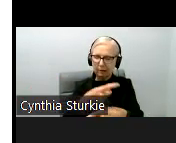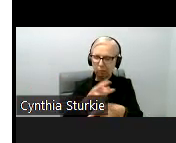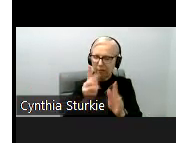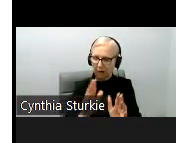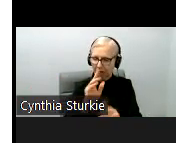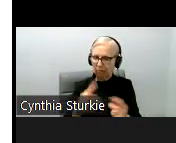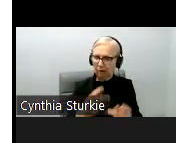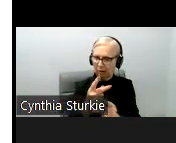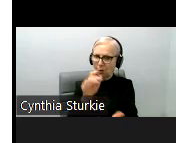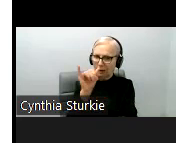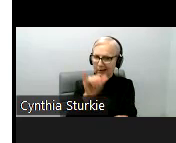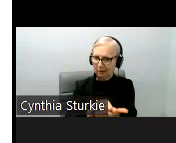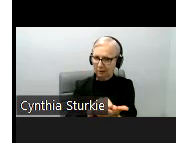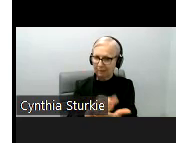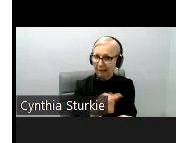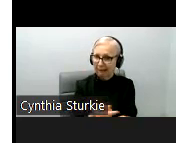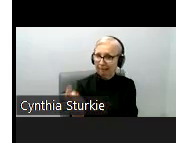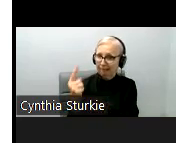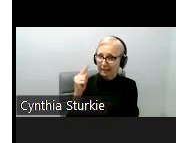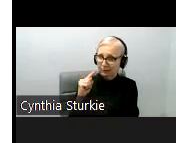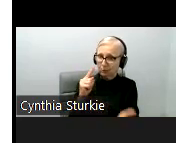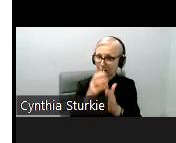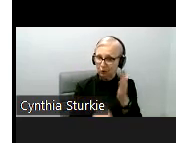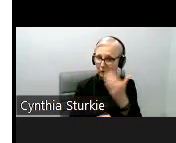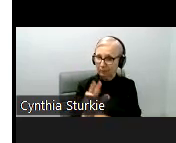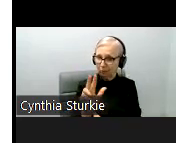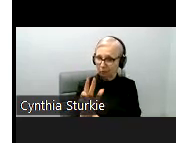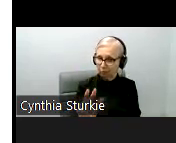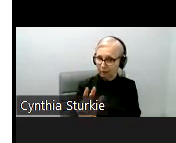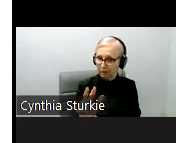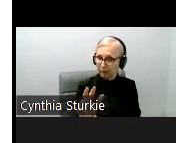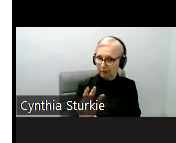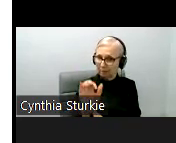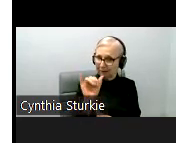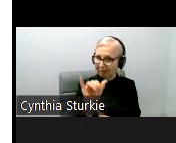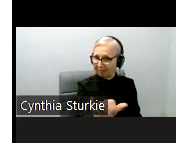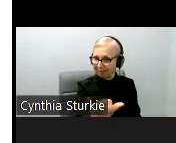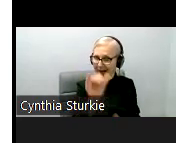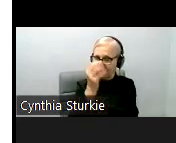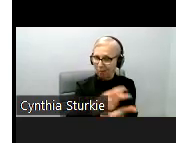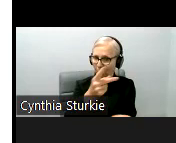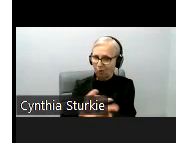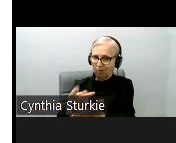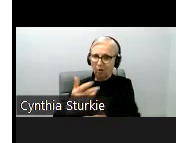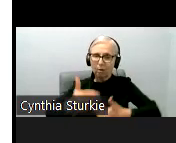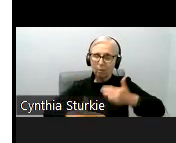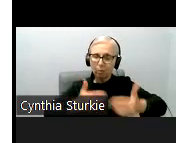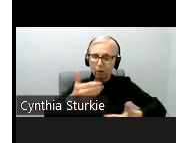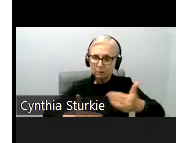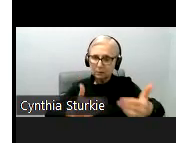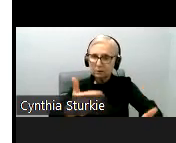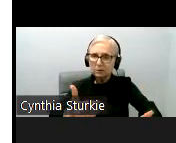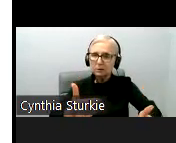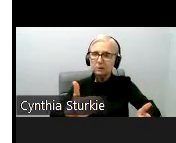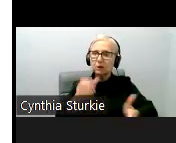more about that in last week's town hall in chapter 3 about that approval process. And this